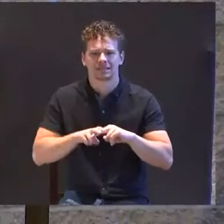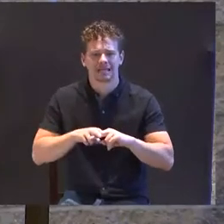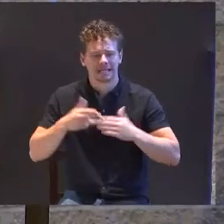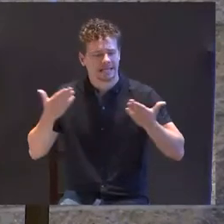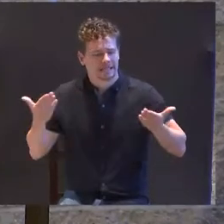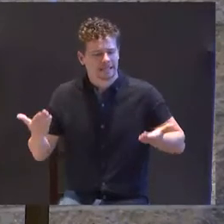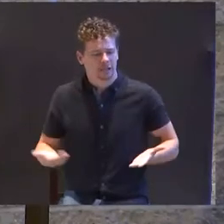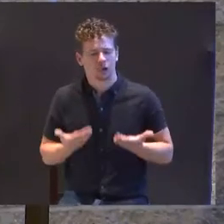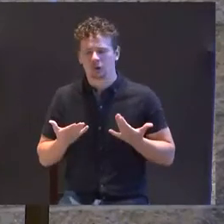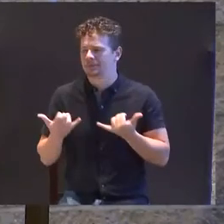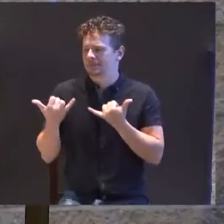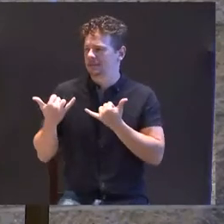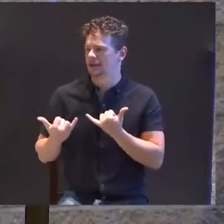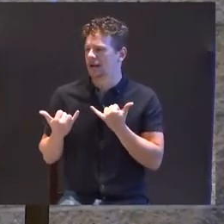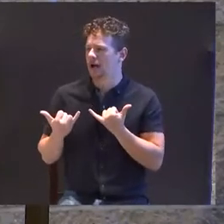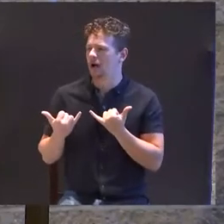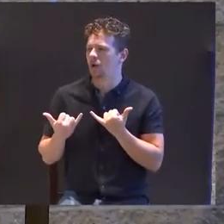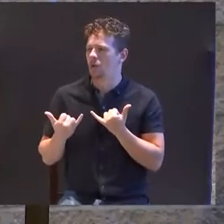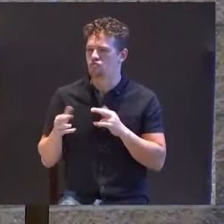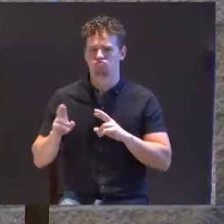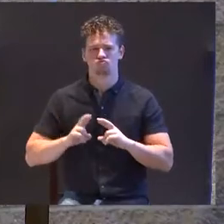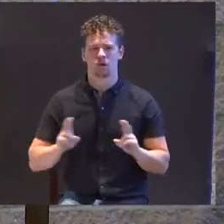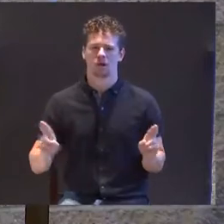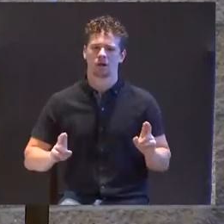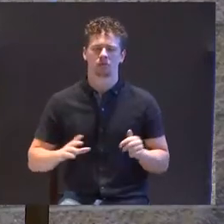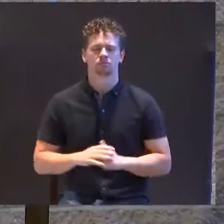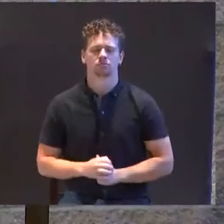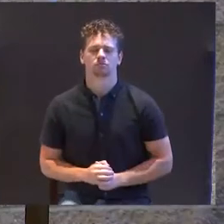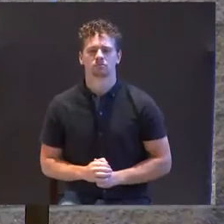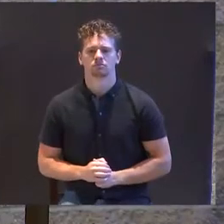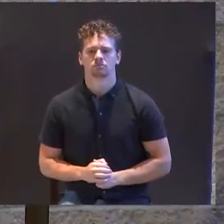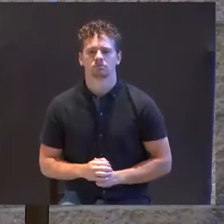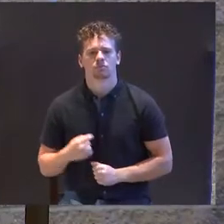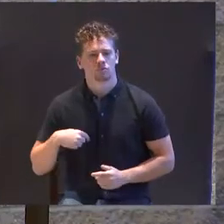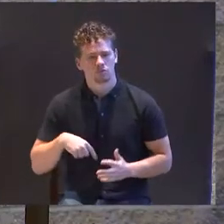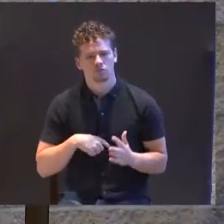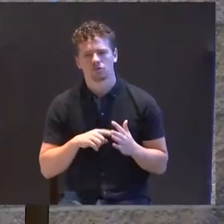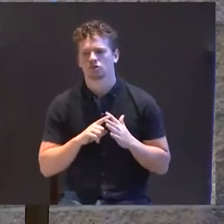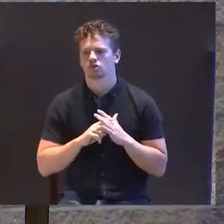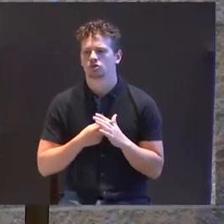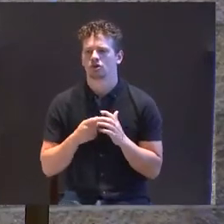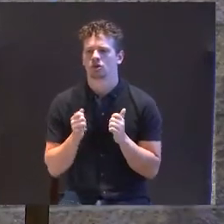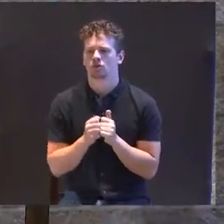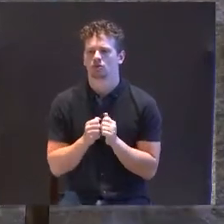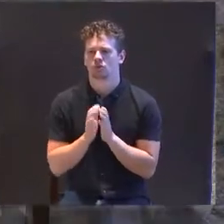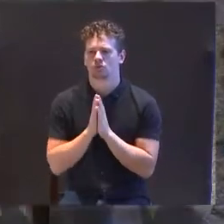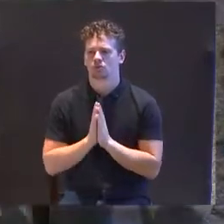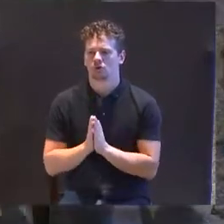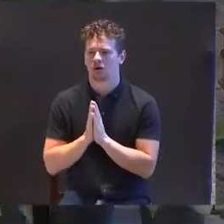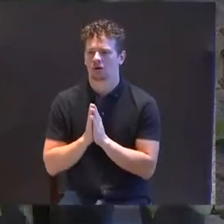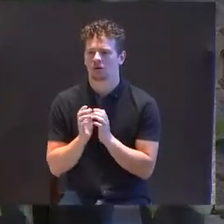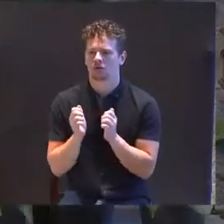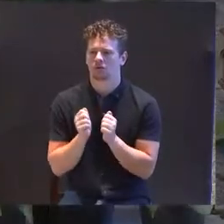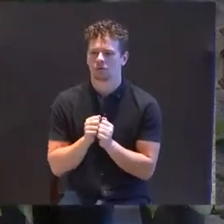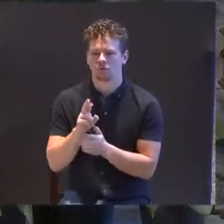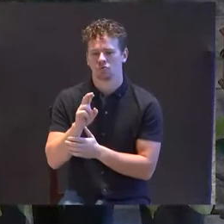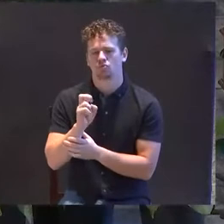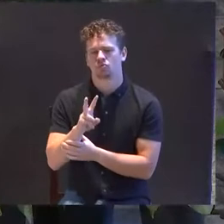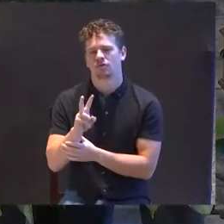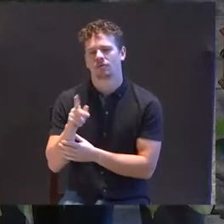now. Please, we begin our service with prayer led by Reverend Pat. So join me in our opening